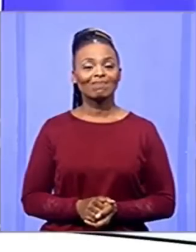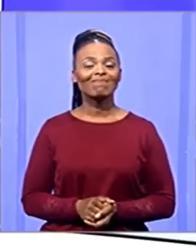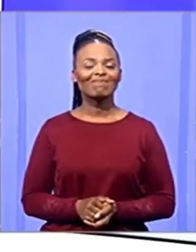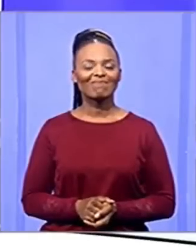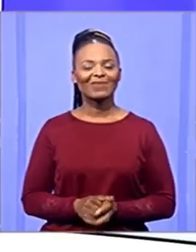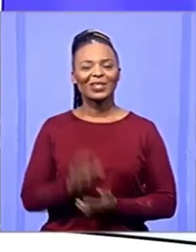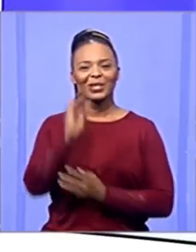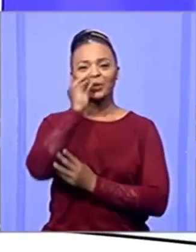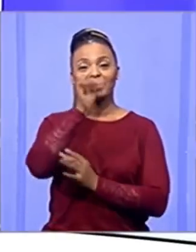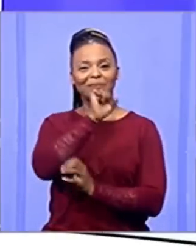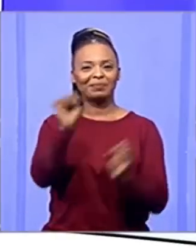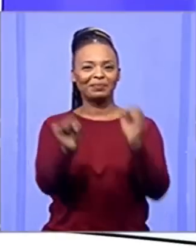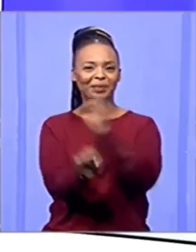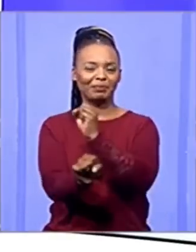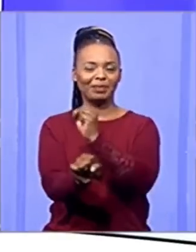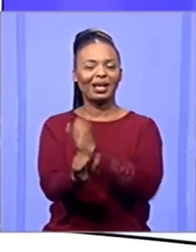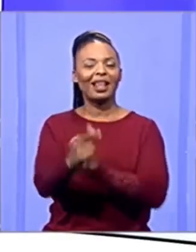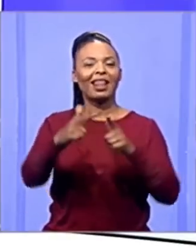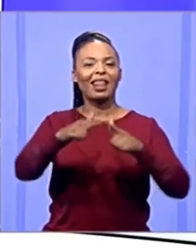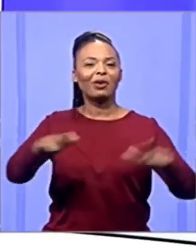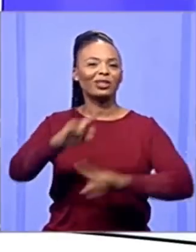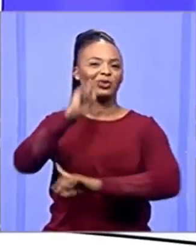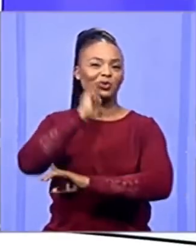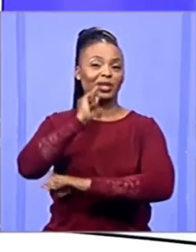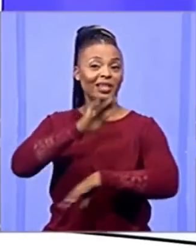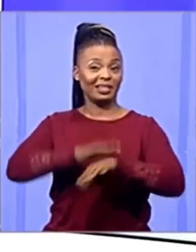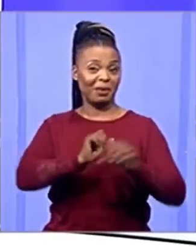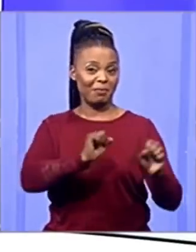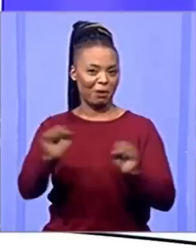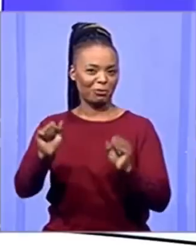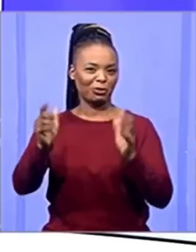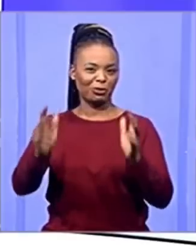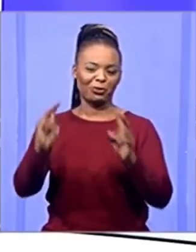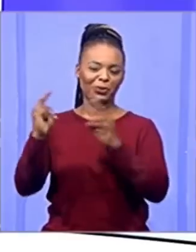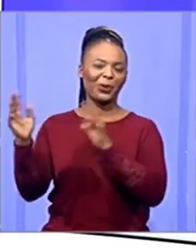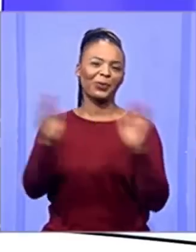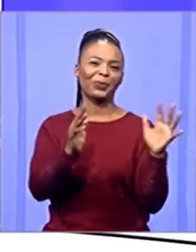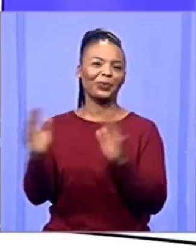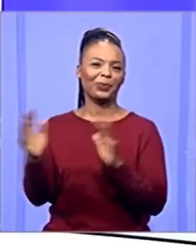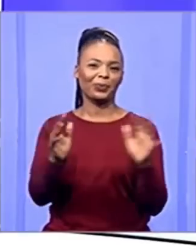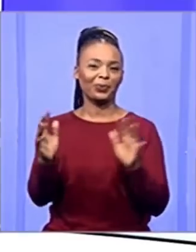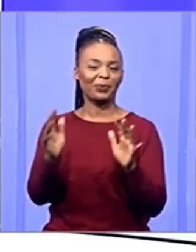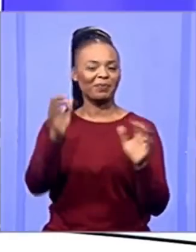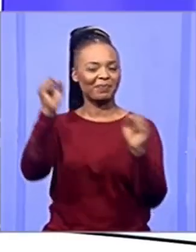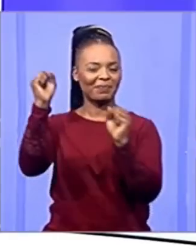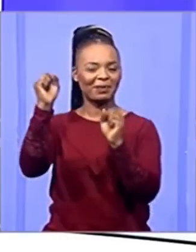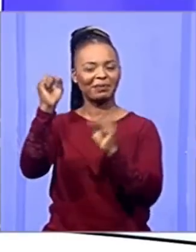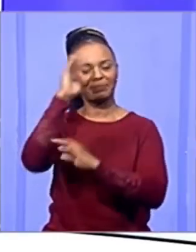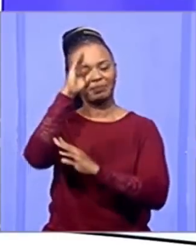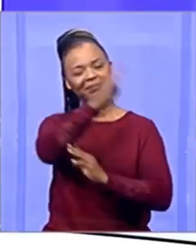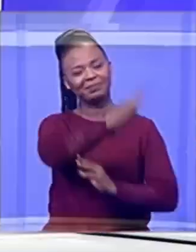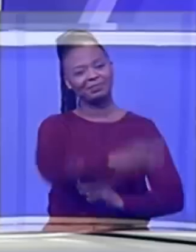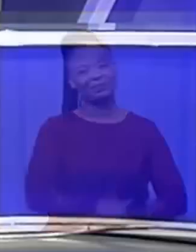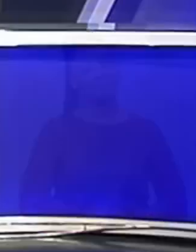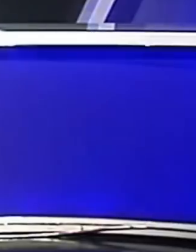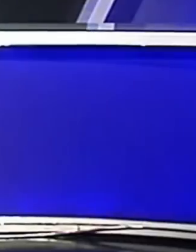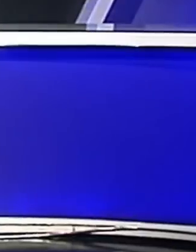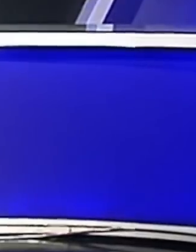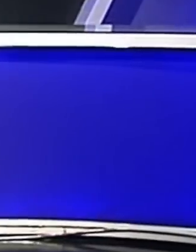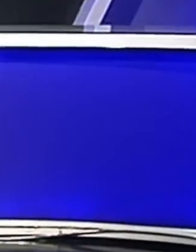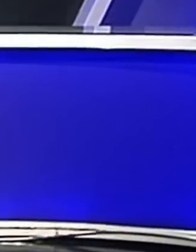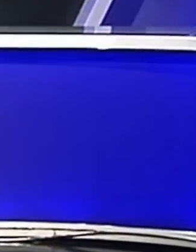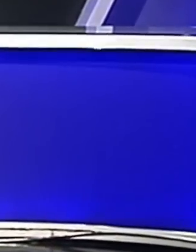Ifella mona mohi fumana ditaba tsa Setswana ka yona nako ena hosane bolipi bja latela ka puseletso mo Fokeng. Hayate.